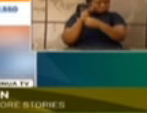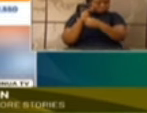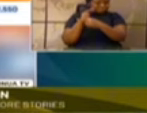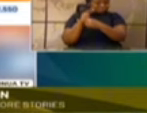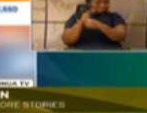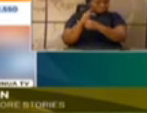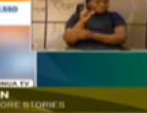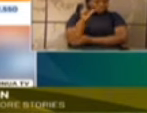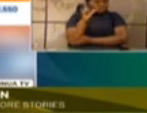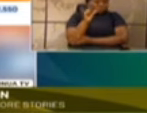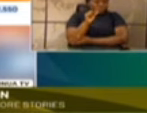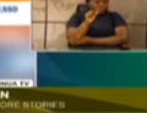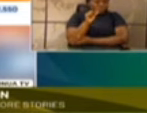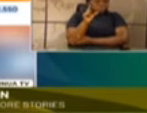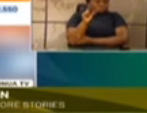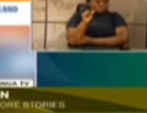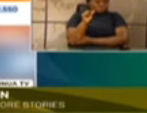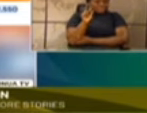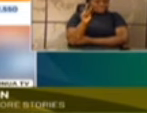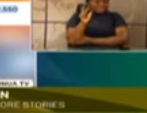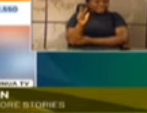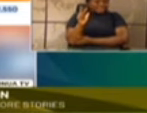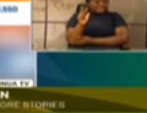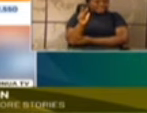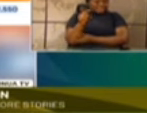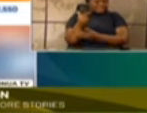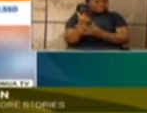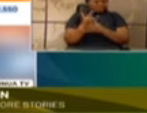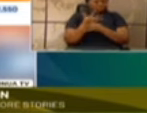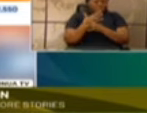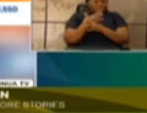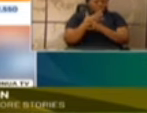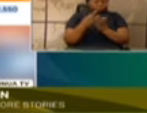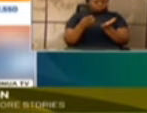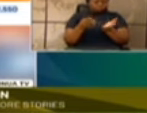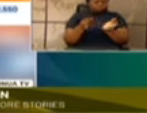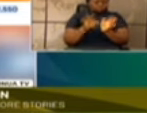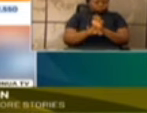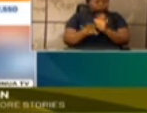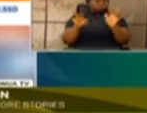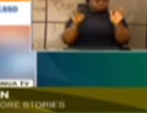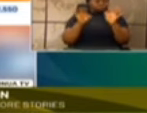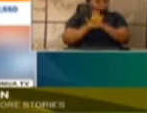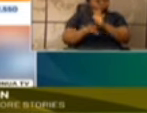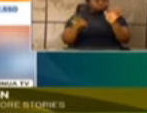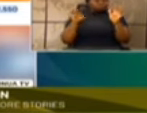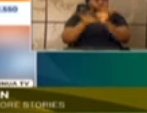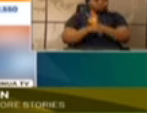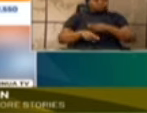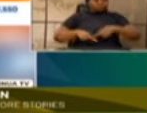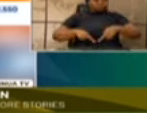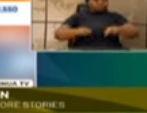In 2023, Germany recorded a total road length of over